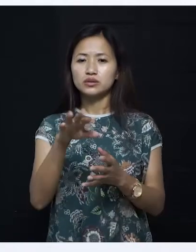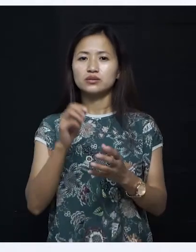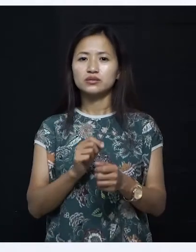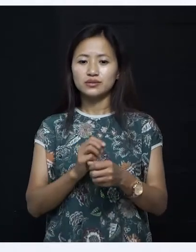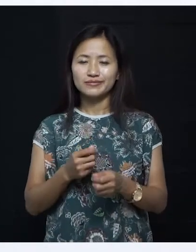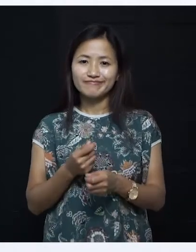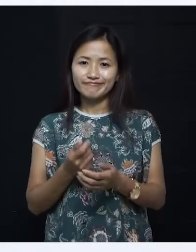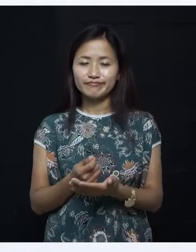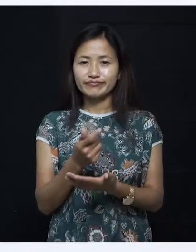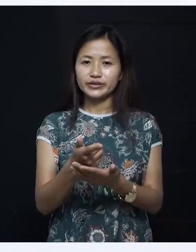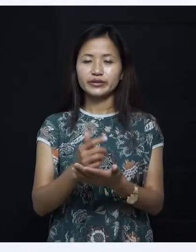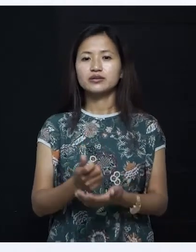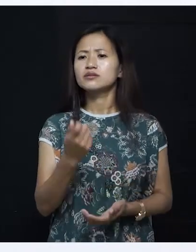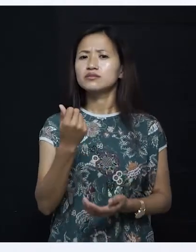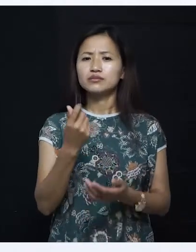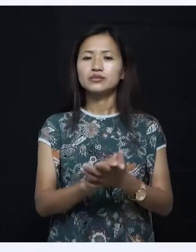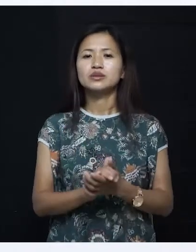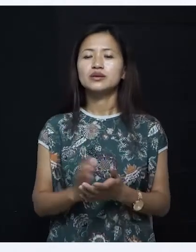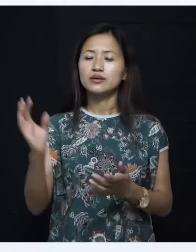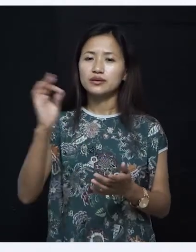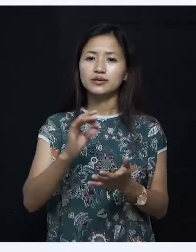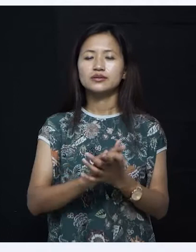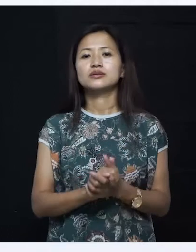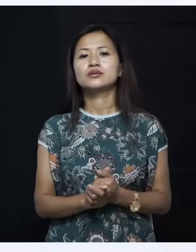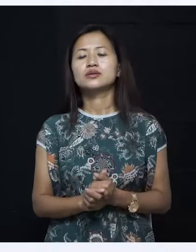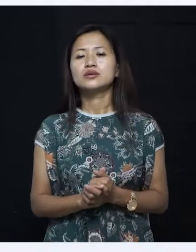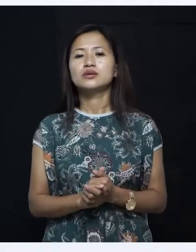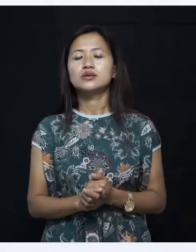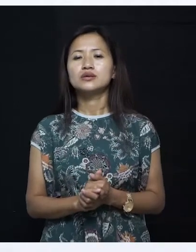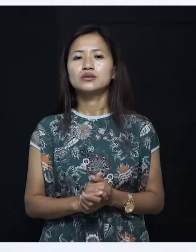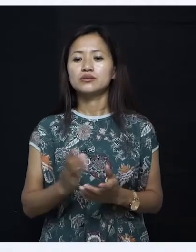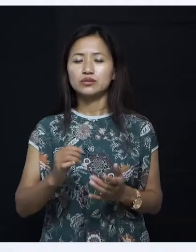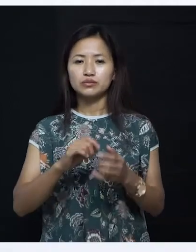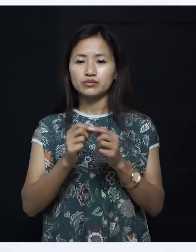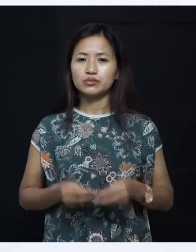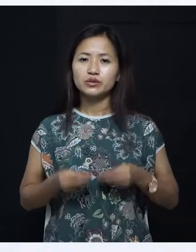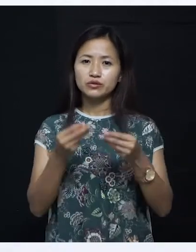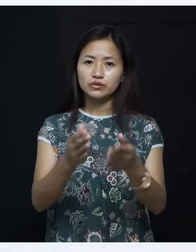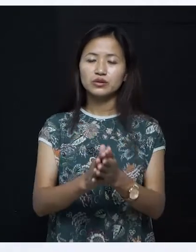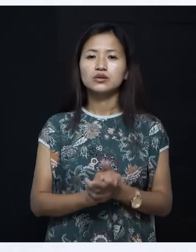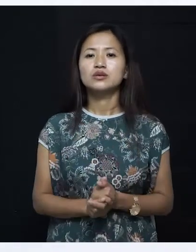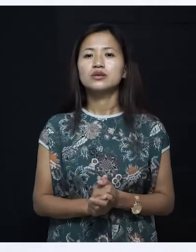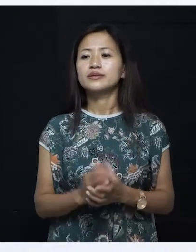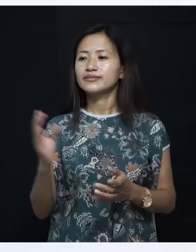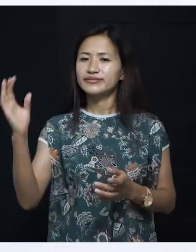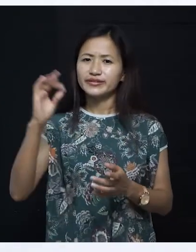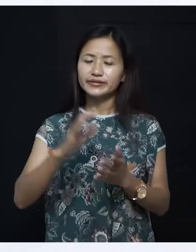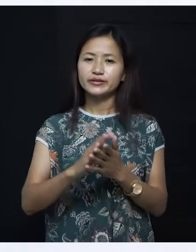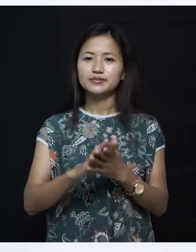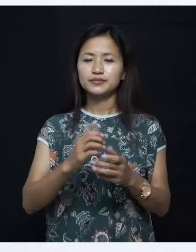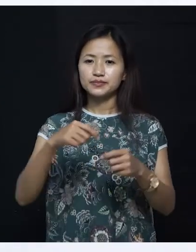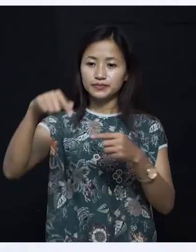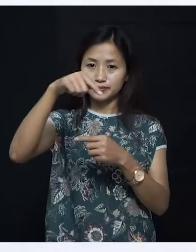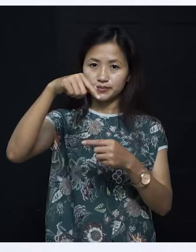sell it, because people use this again to produce all those, we call it as recycle,